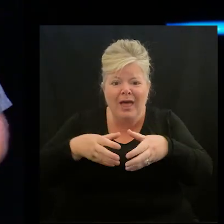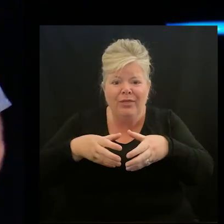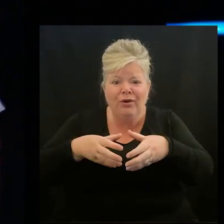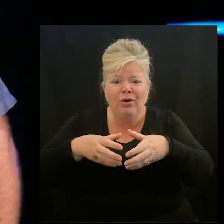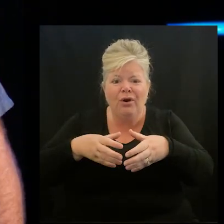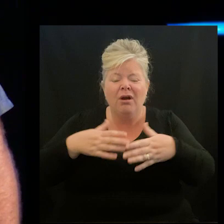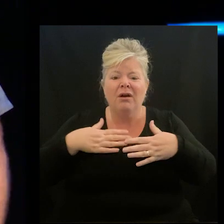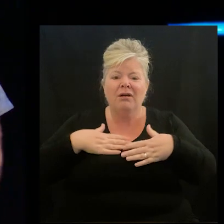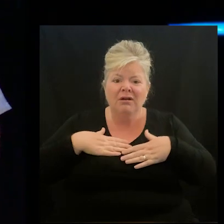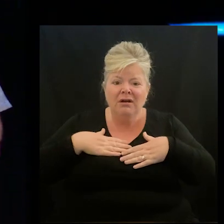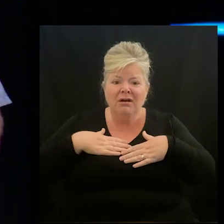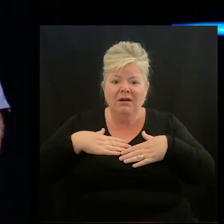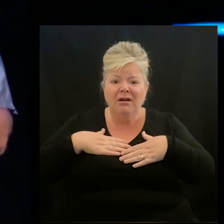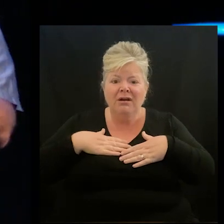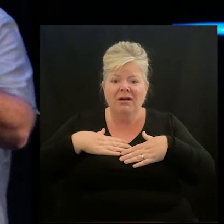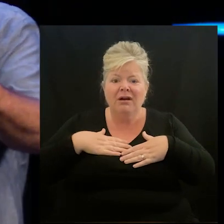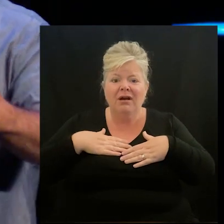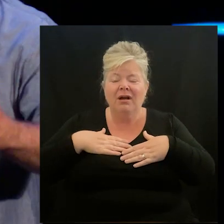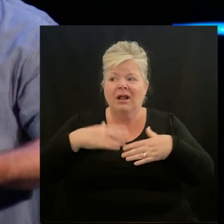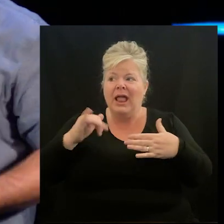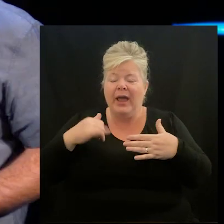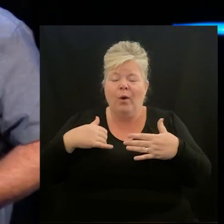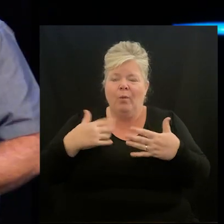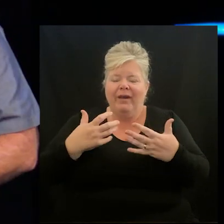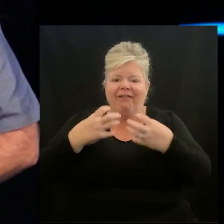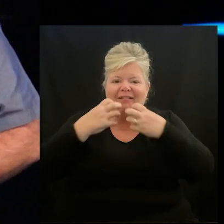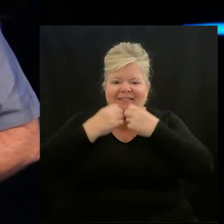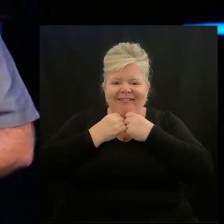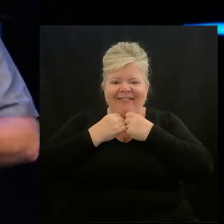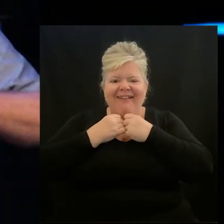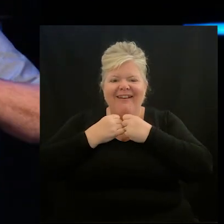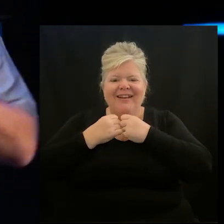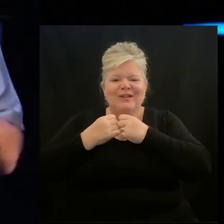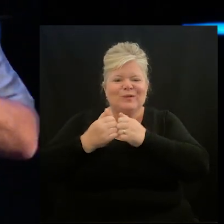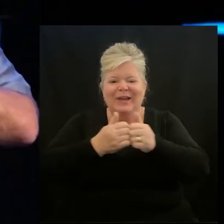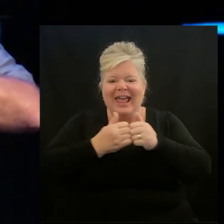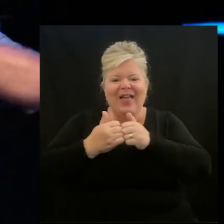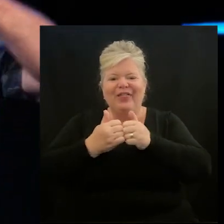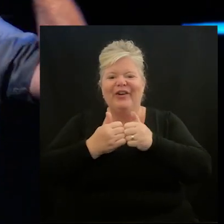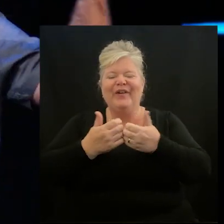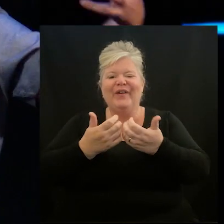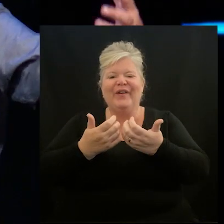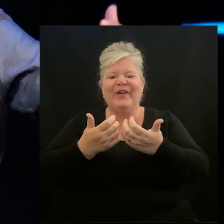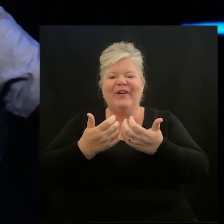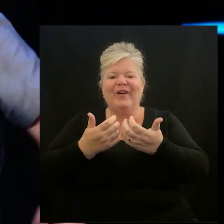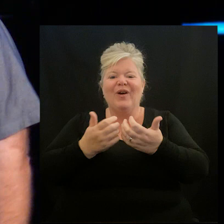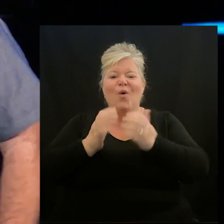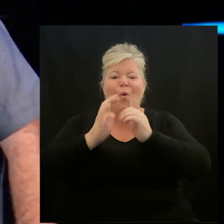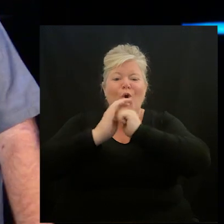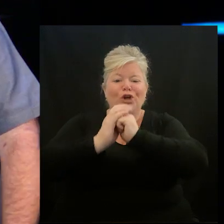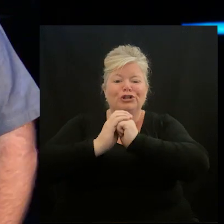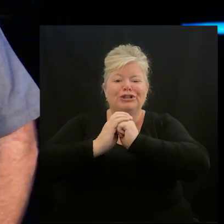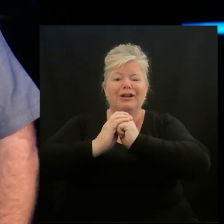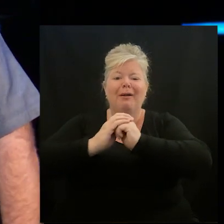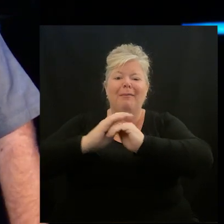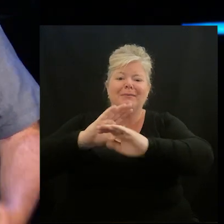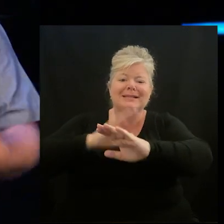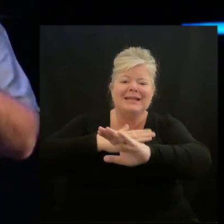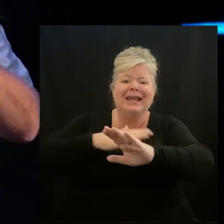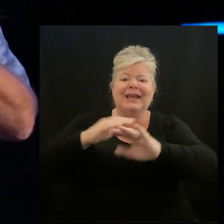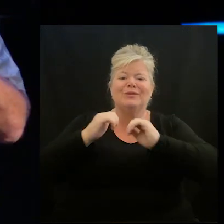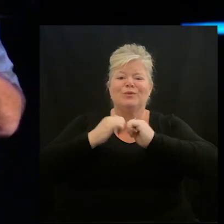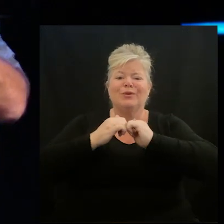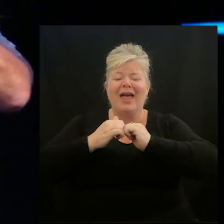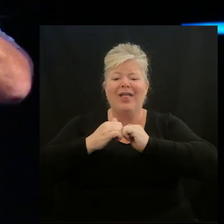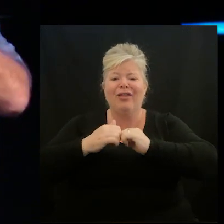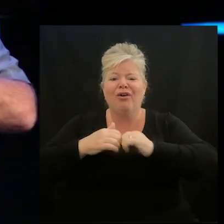congregation, not being able to gather like we want to, and not being able to hear the sound of worship like I'm